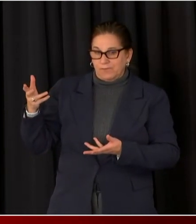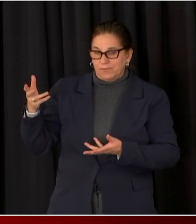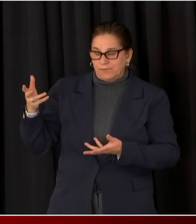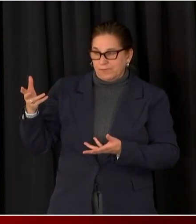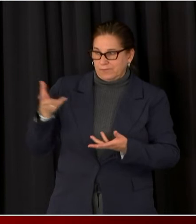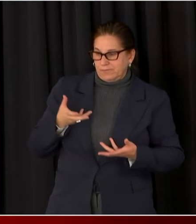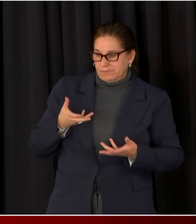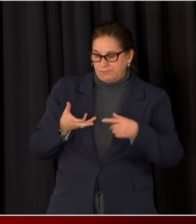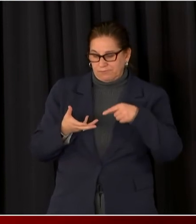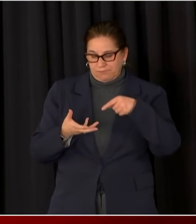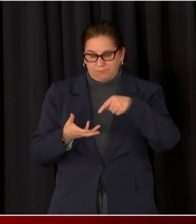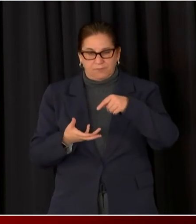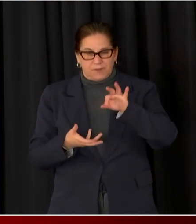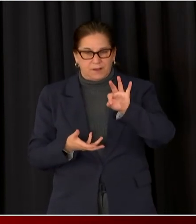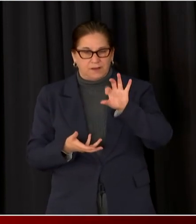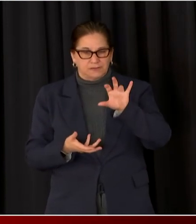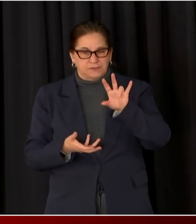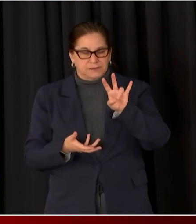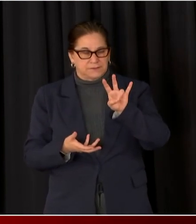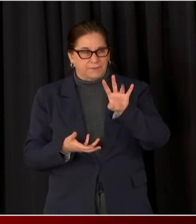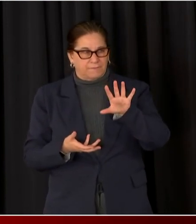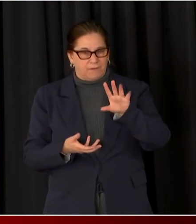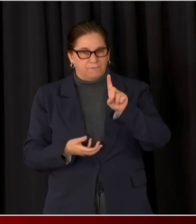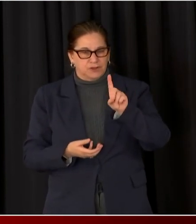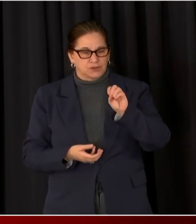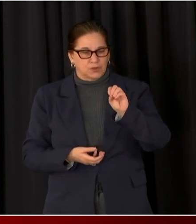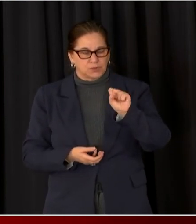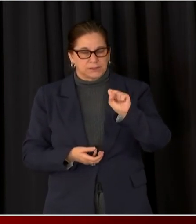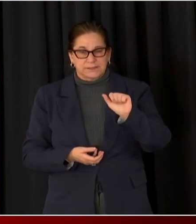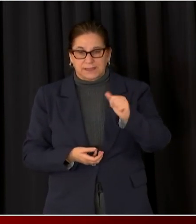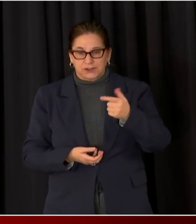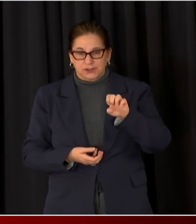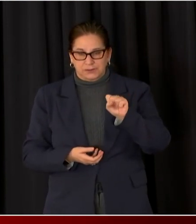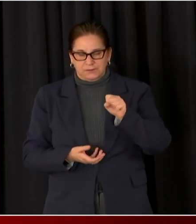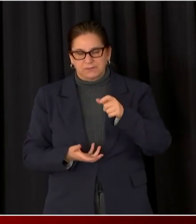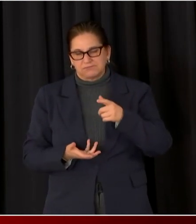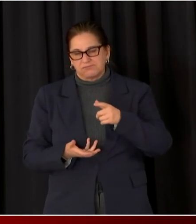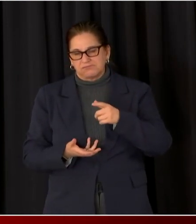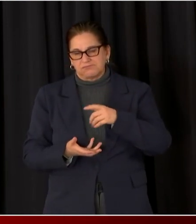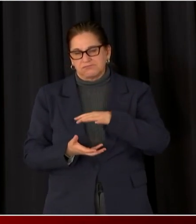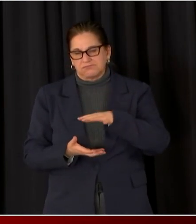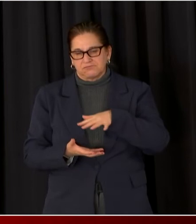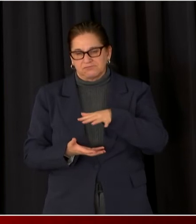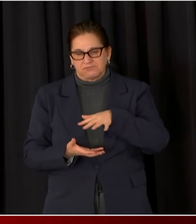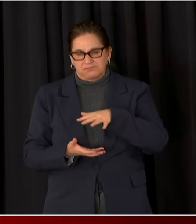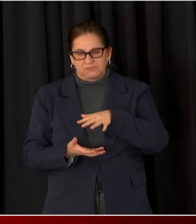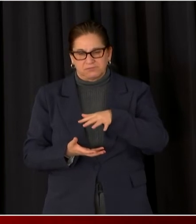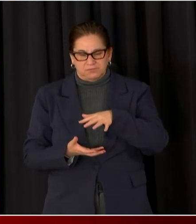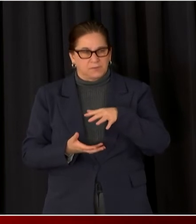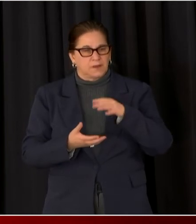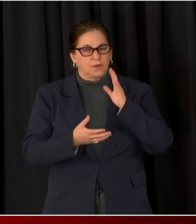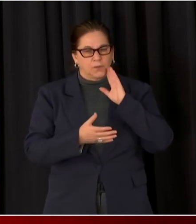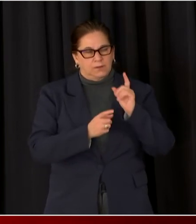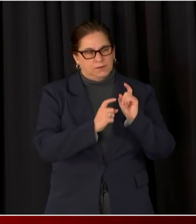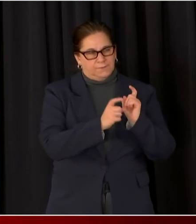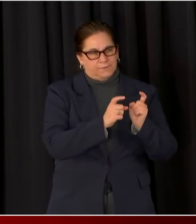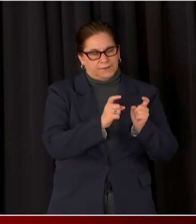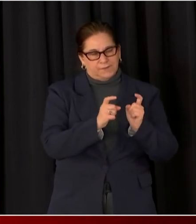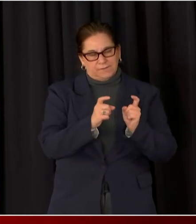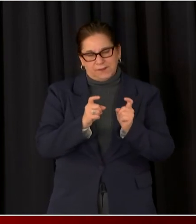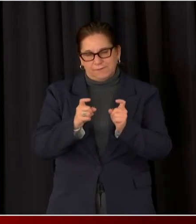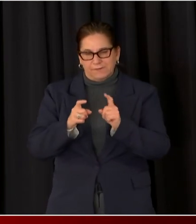at MedStar Washington Hospital Center, Howard University Hospital, the George Washington University Hospital,